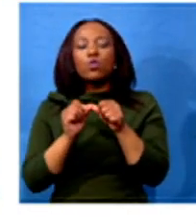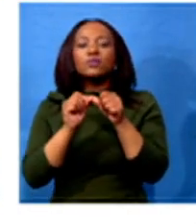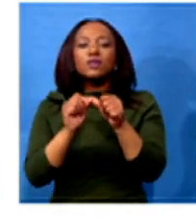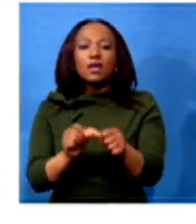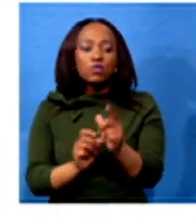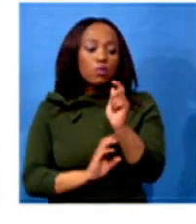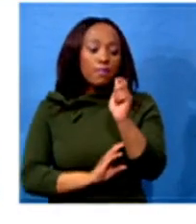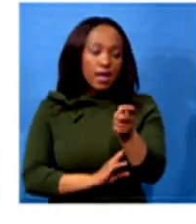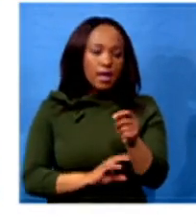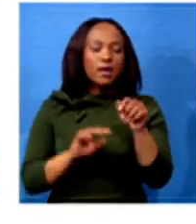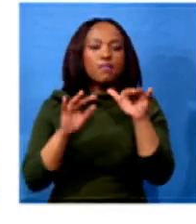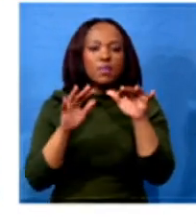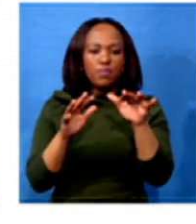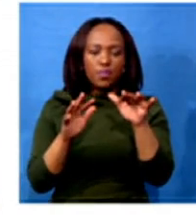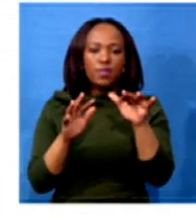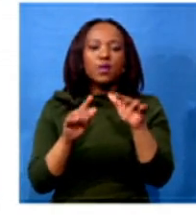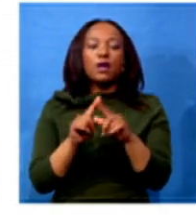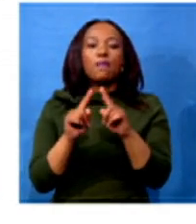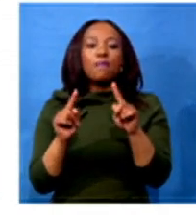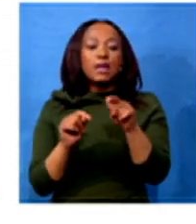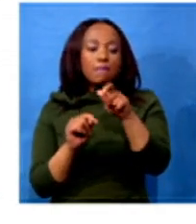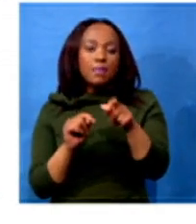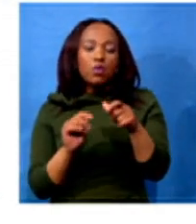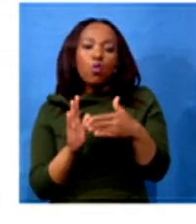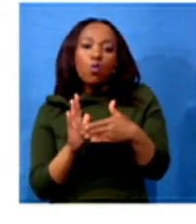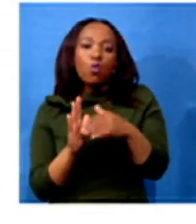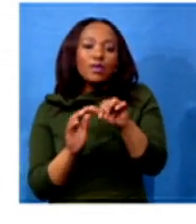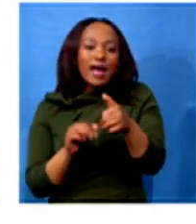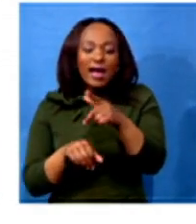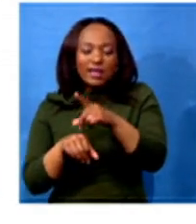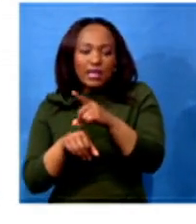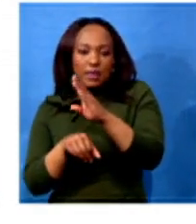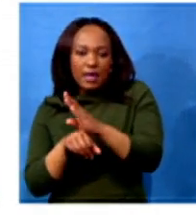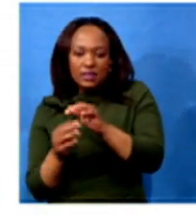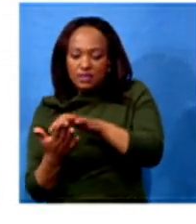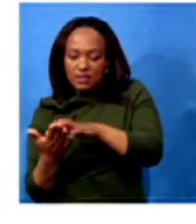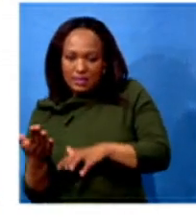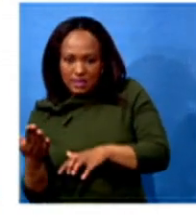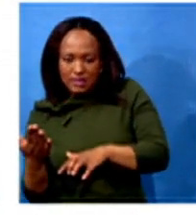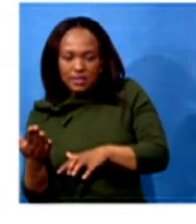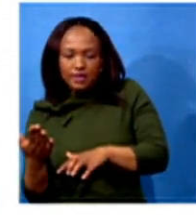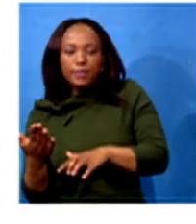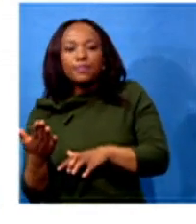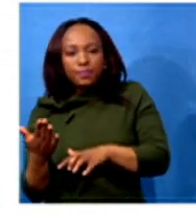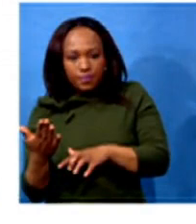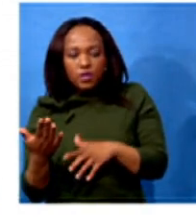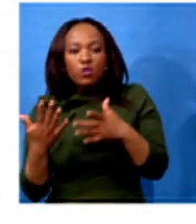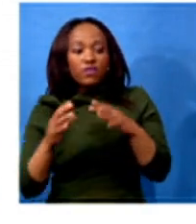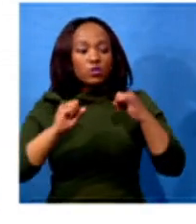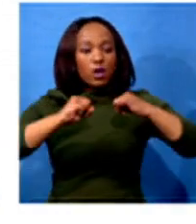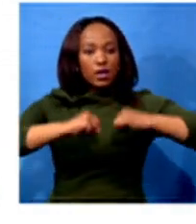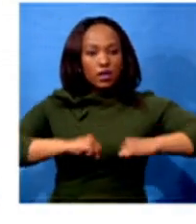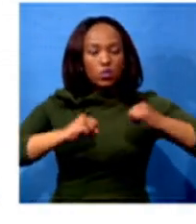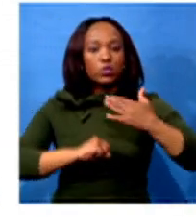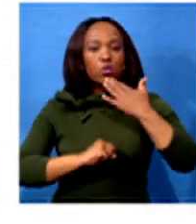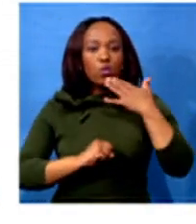On people that are actually appearing in other databases, that's why we've agreed with the minister to actually